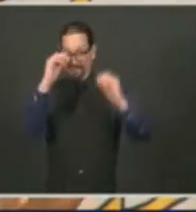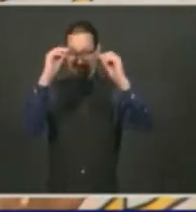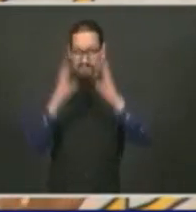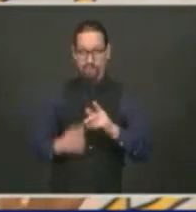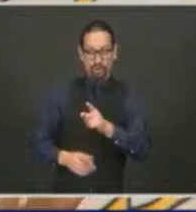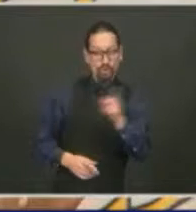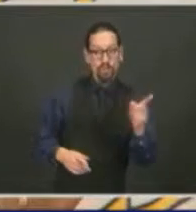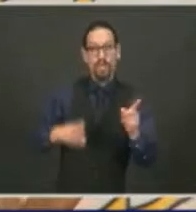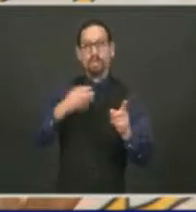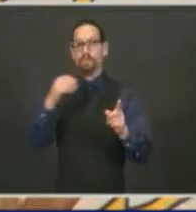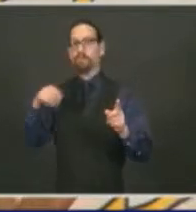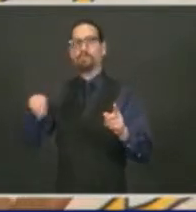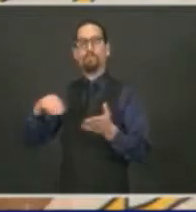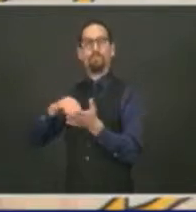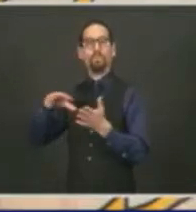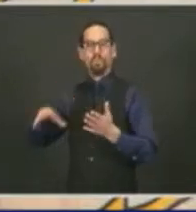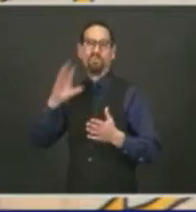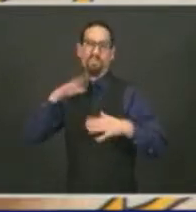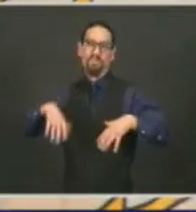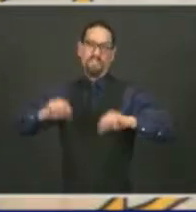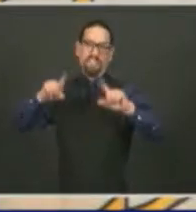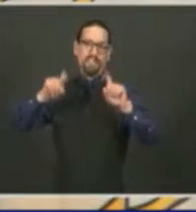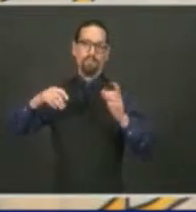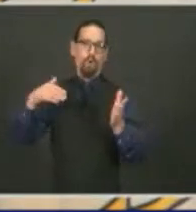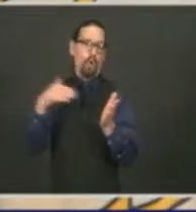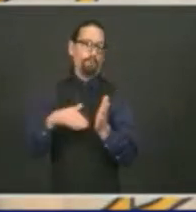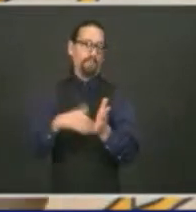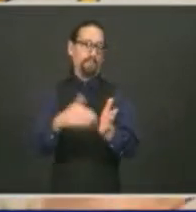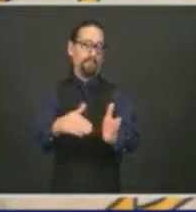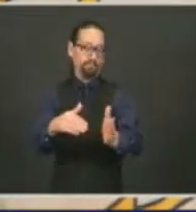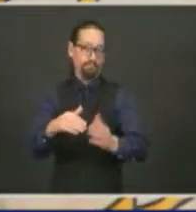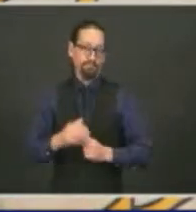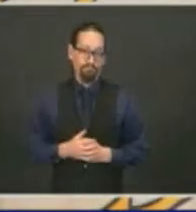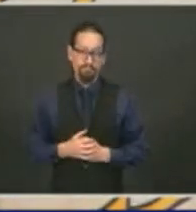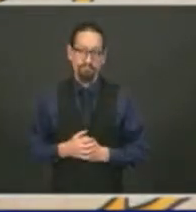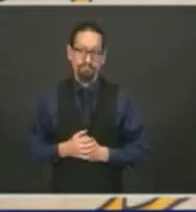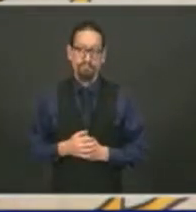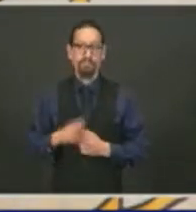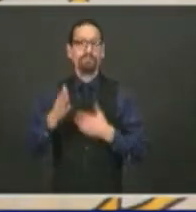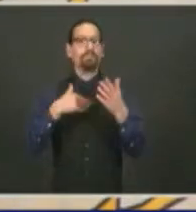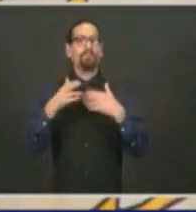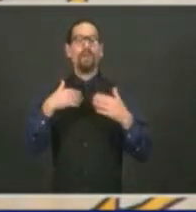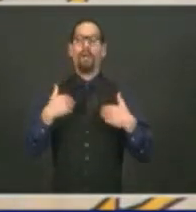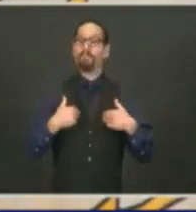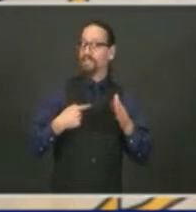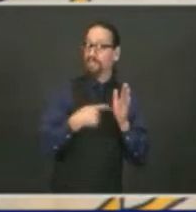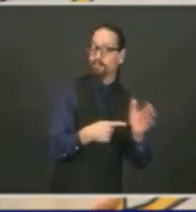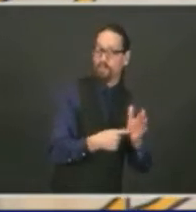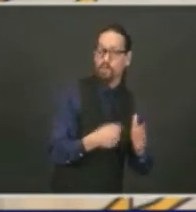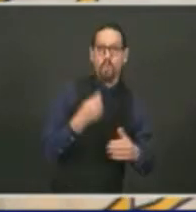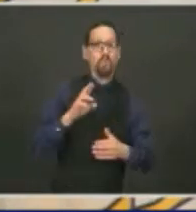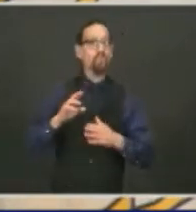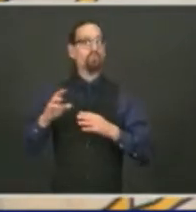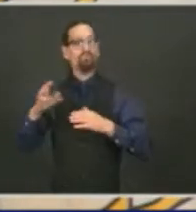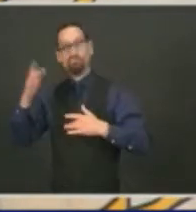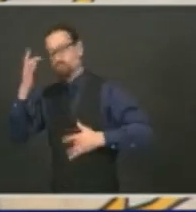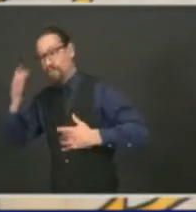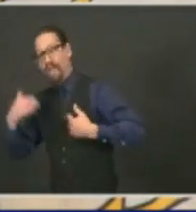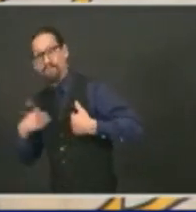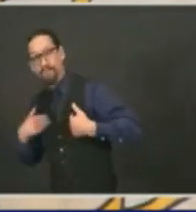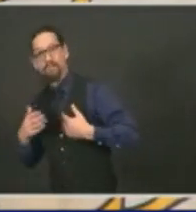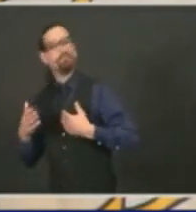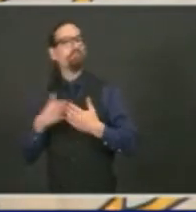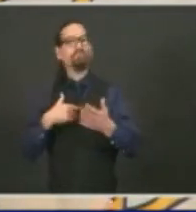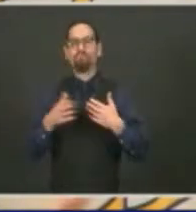have symptoms. And that's going to be in addition to the K through 12 testing line, which has been working very